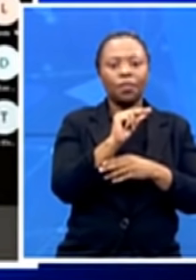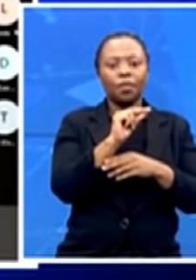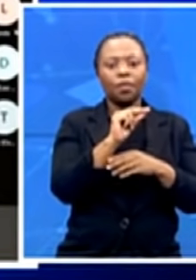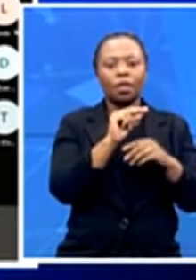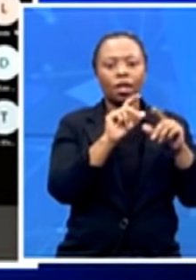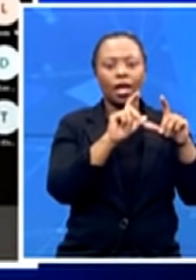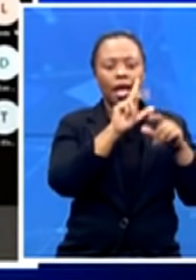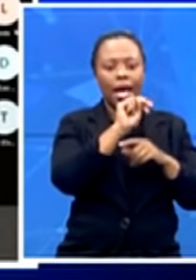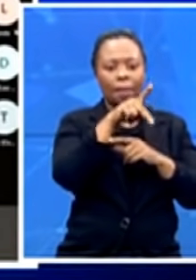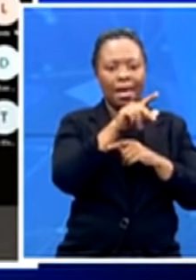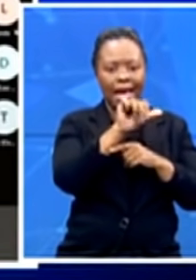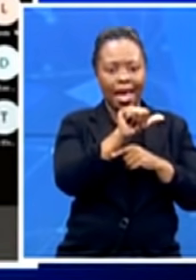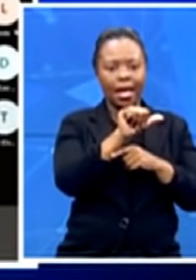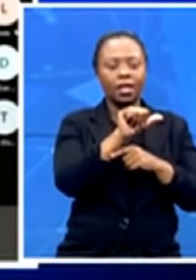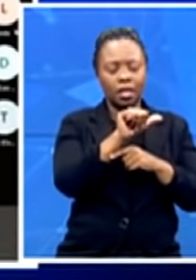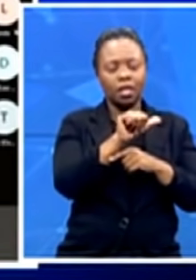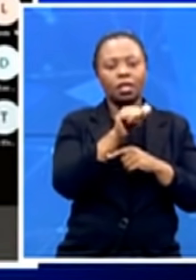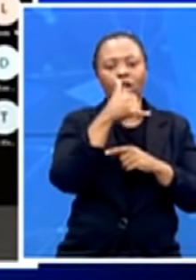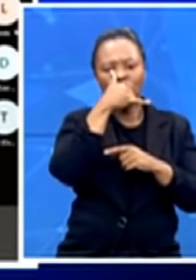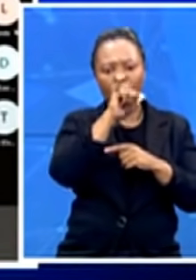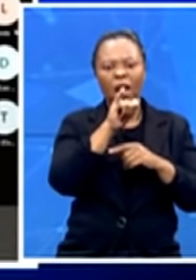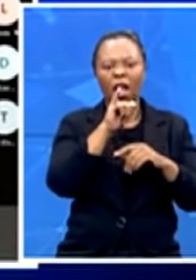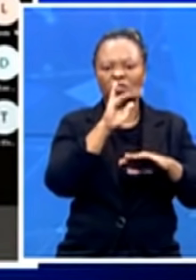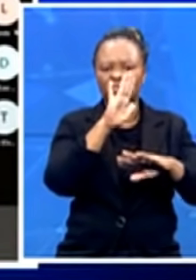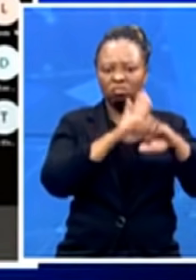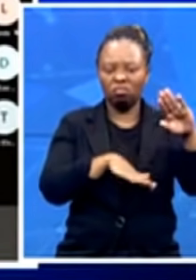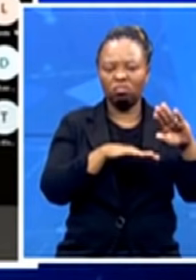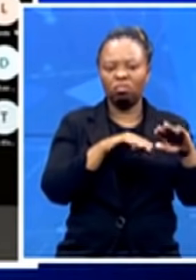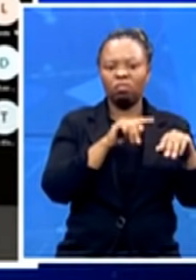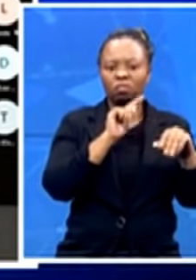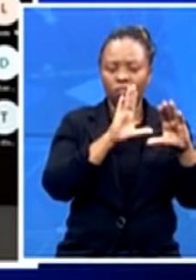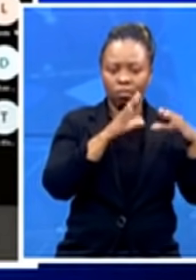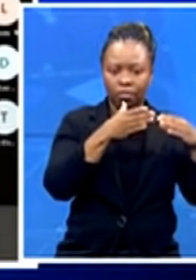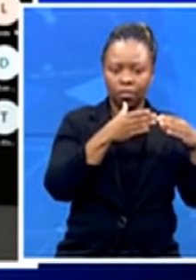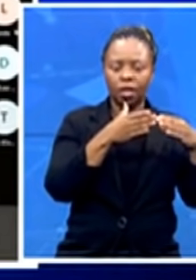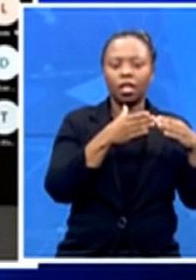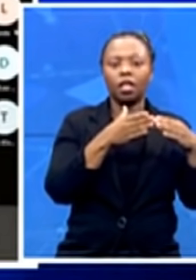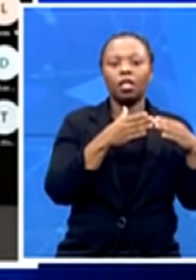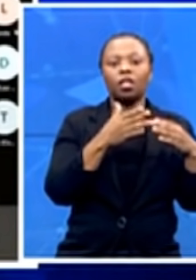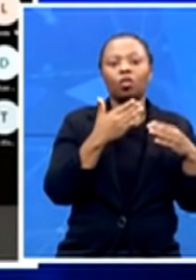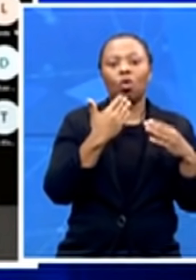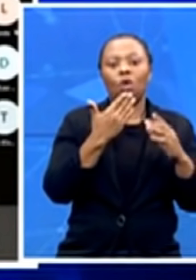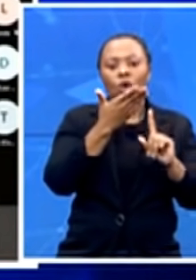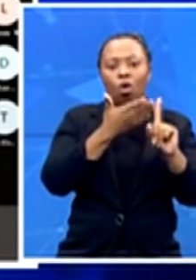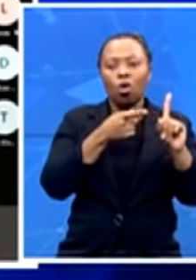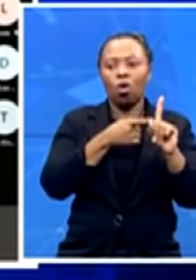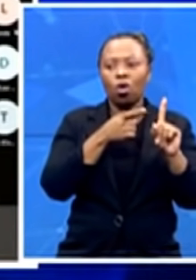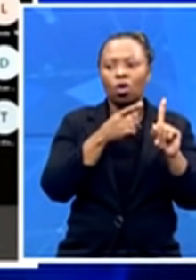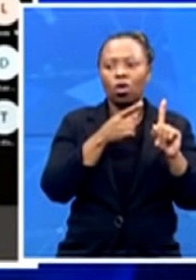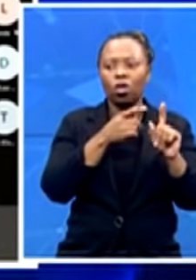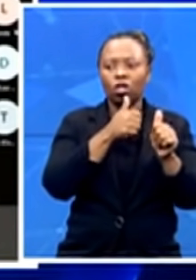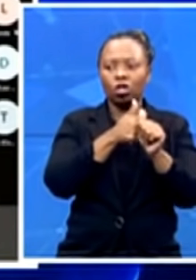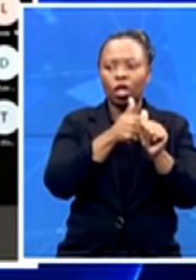offences. Following his indictment, Mr. Magashule appeared before the Integrity Commission on the 12th of